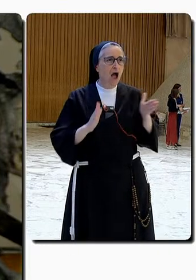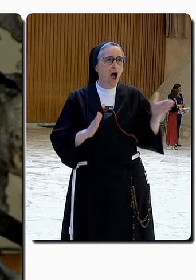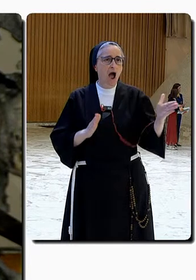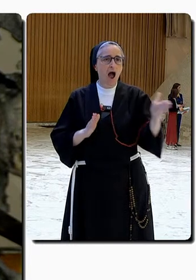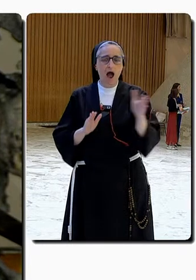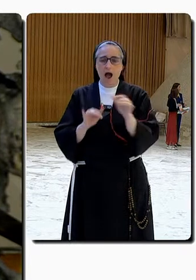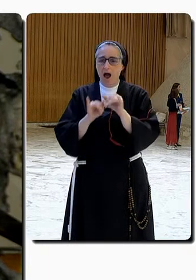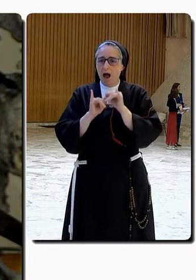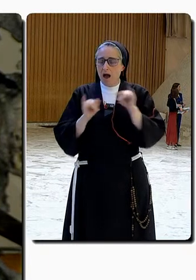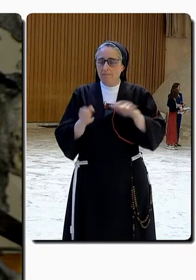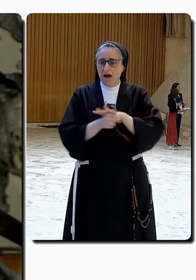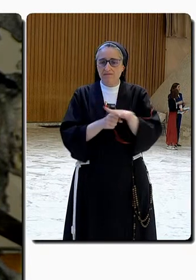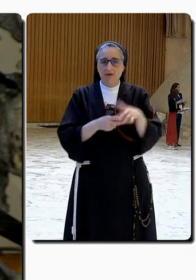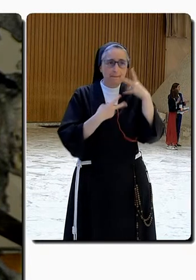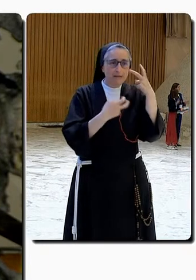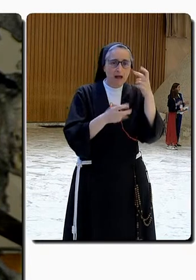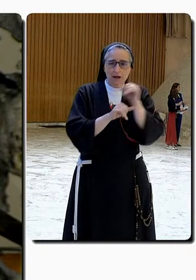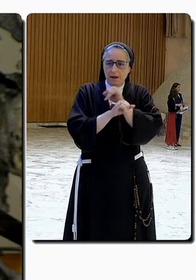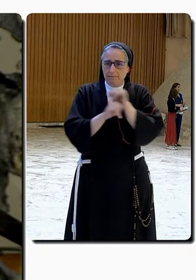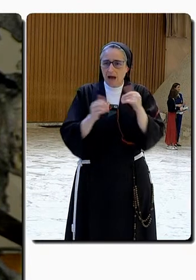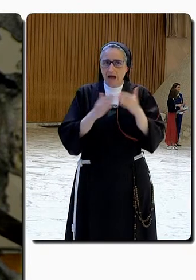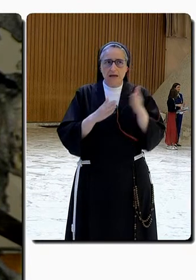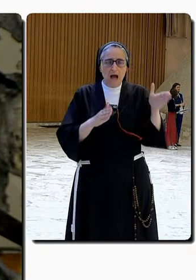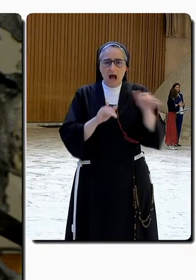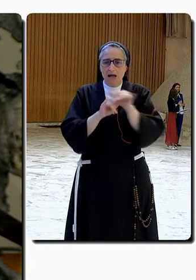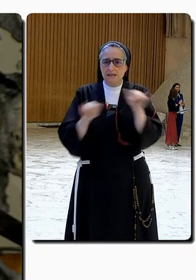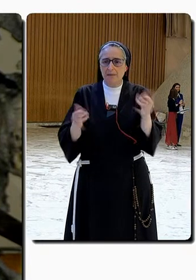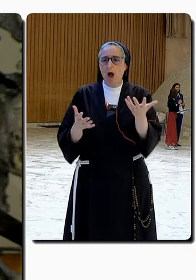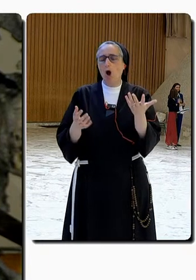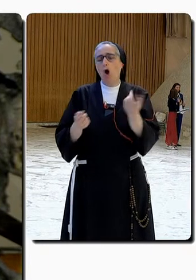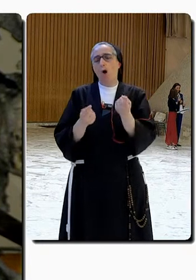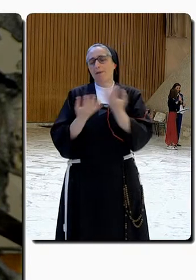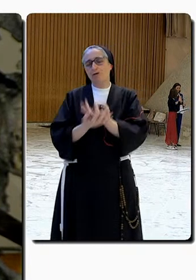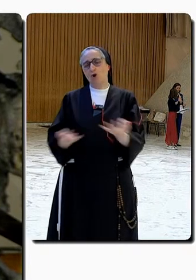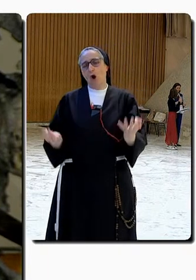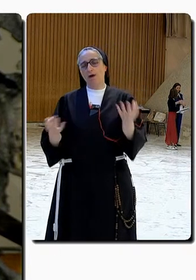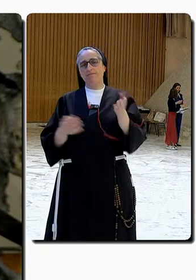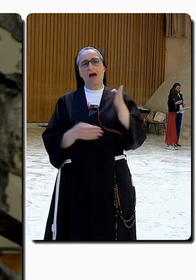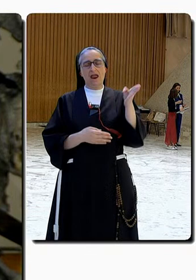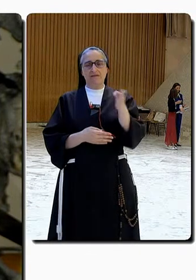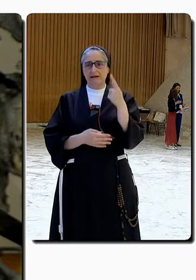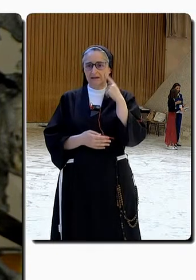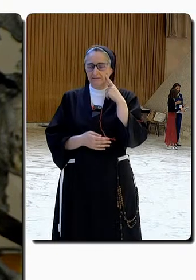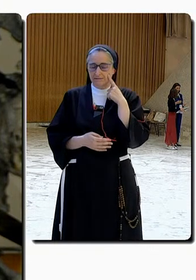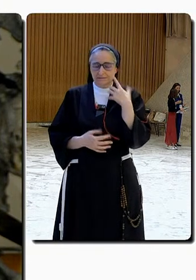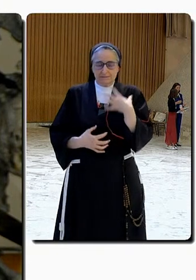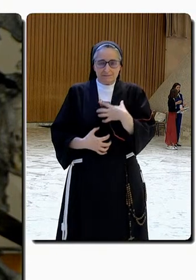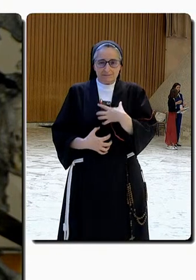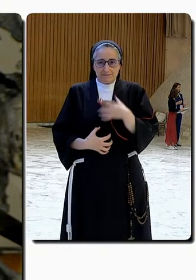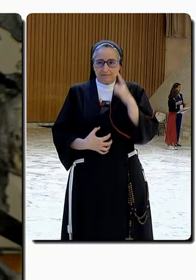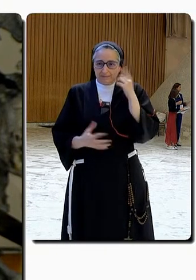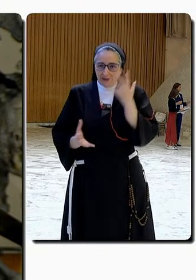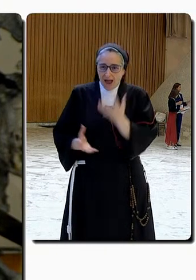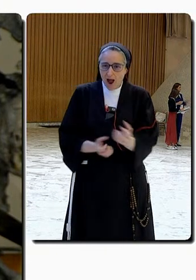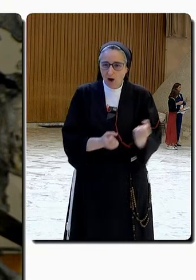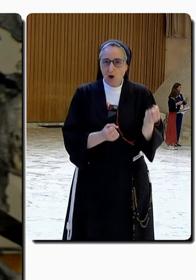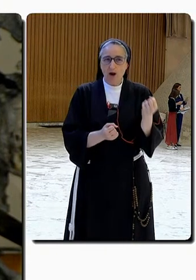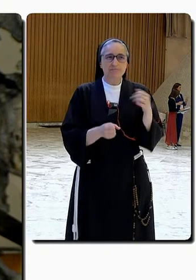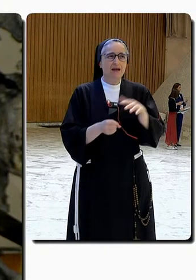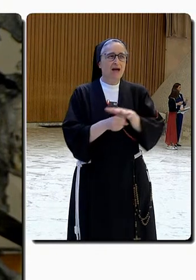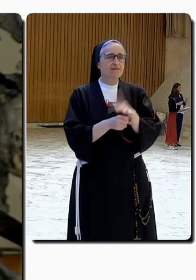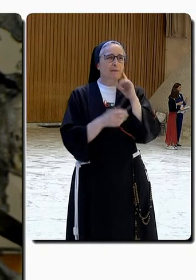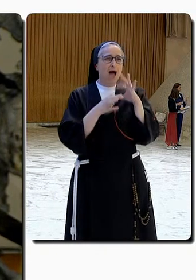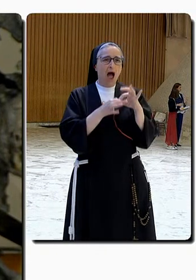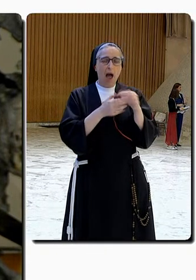on an informal basis, and that they feel profoundly moved by the atmosphere of friendship that